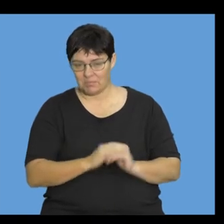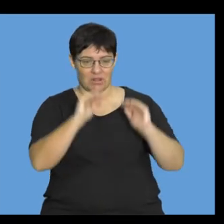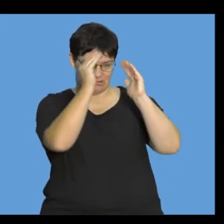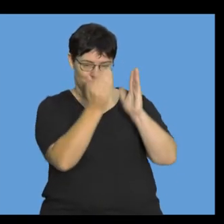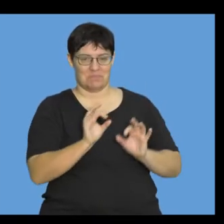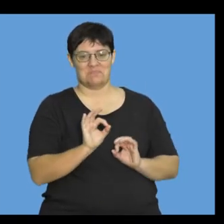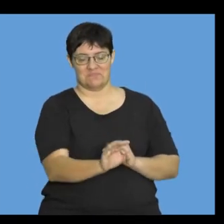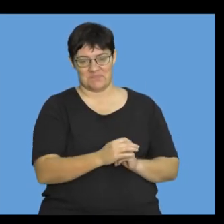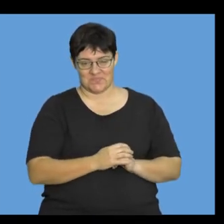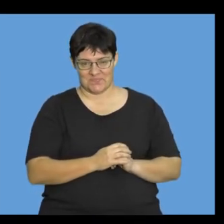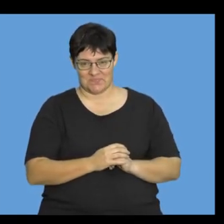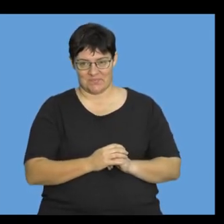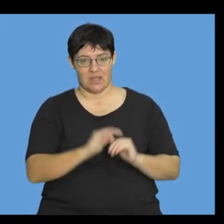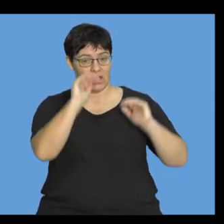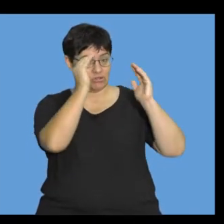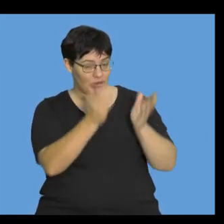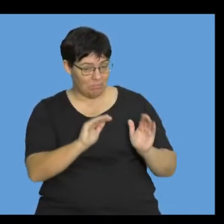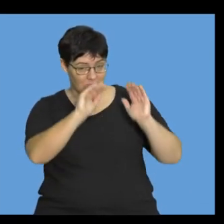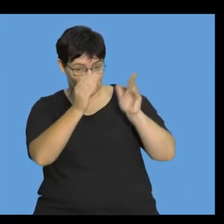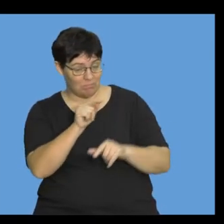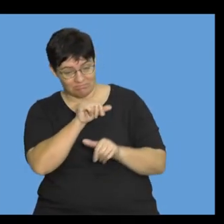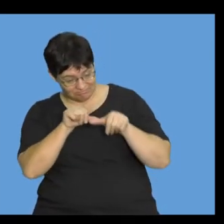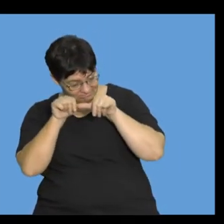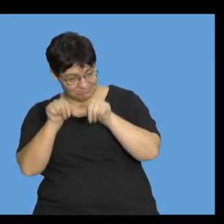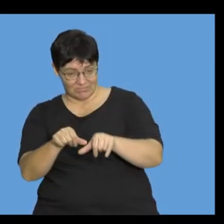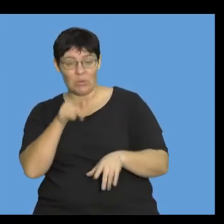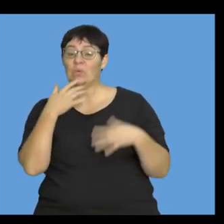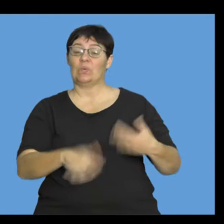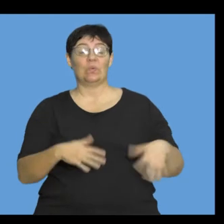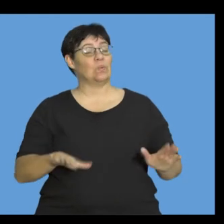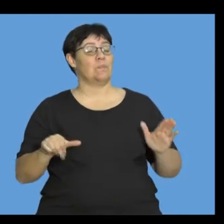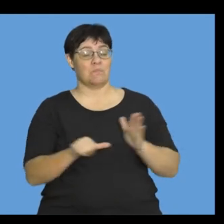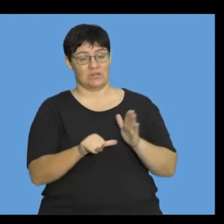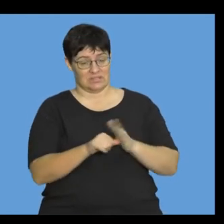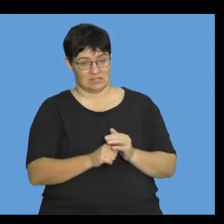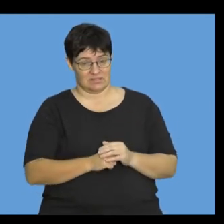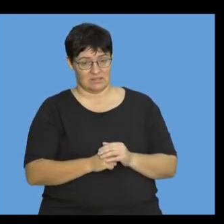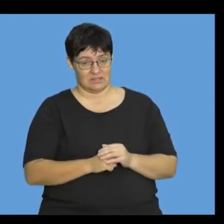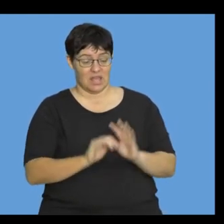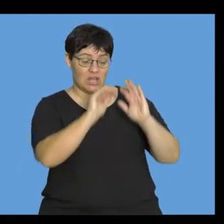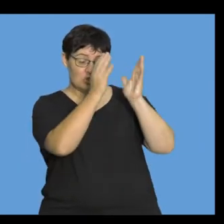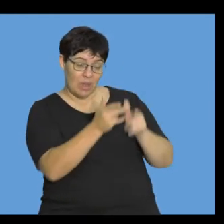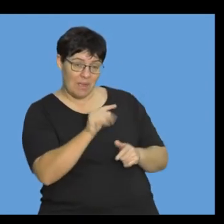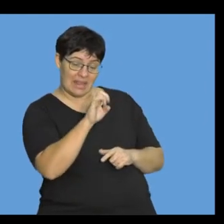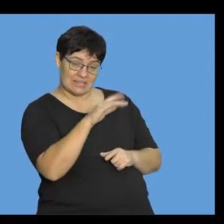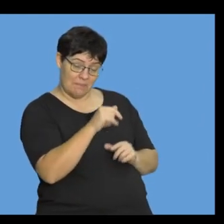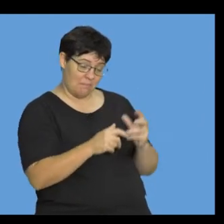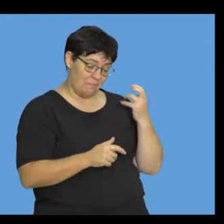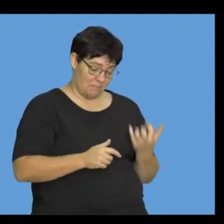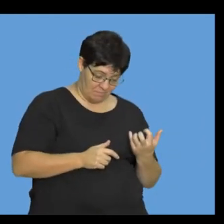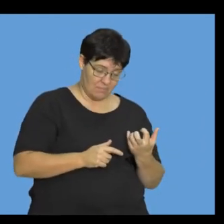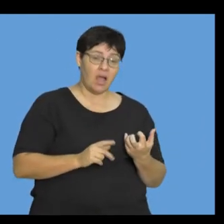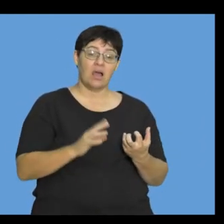at. Shape. Shape, shape, shape, shape, shape. Really important. The shape of the